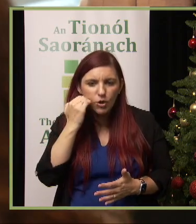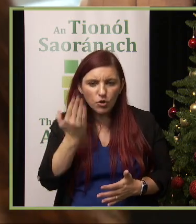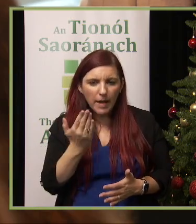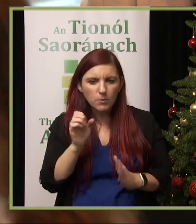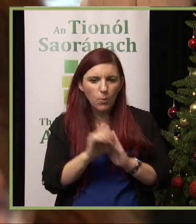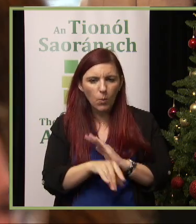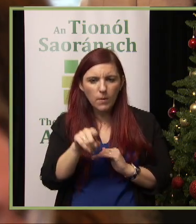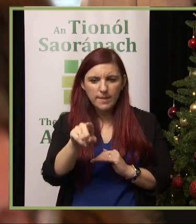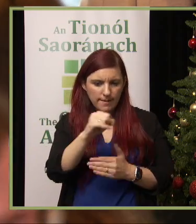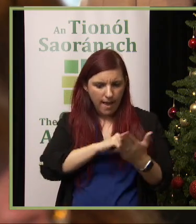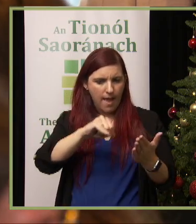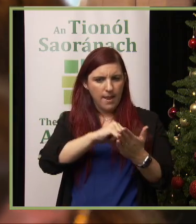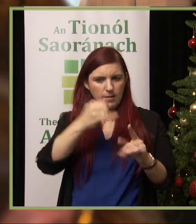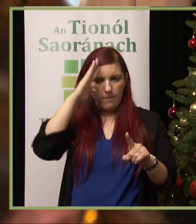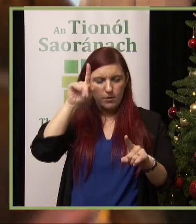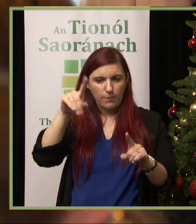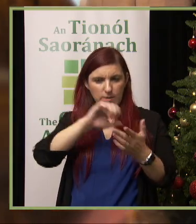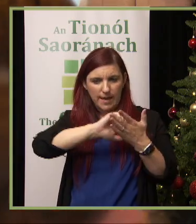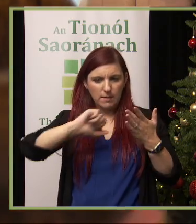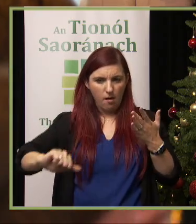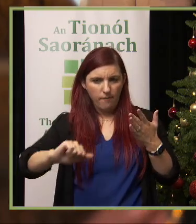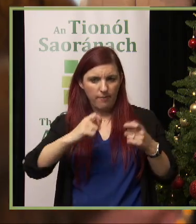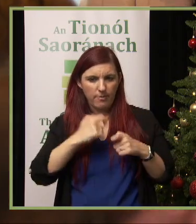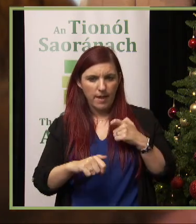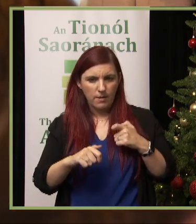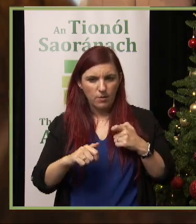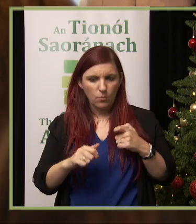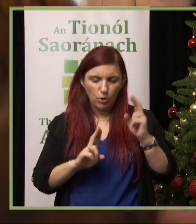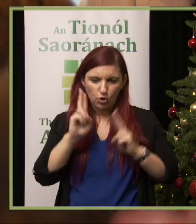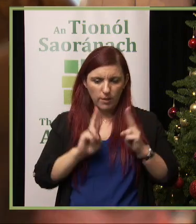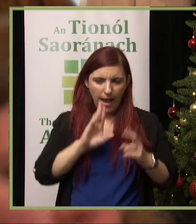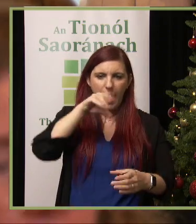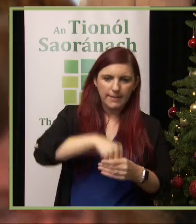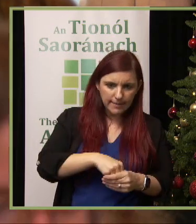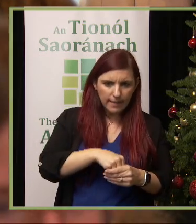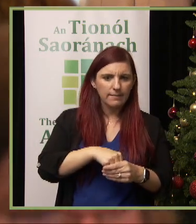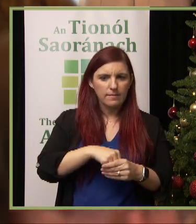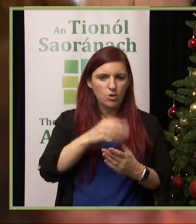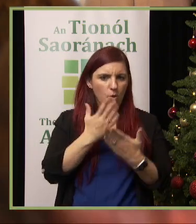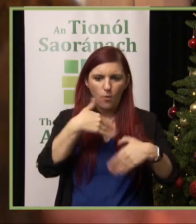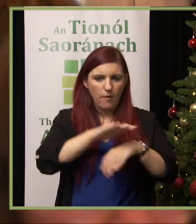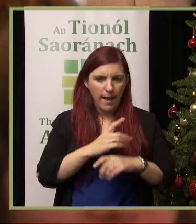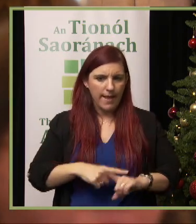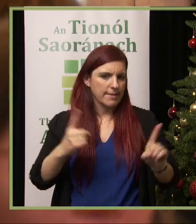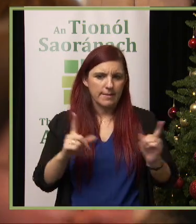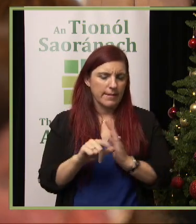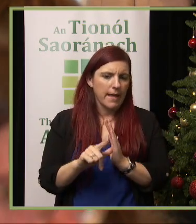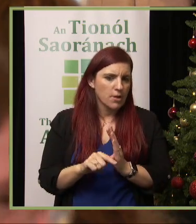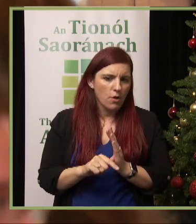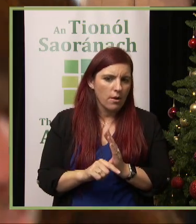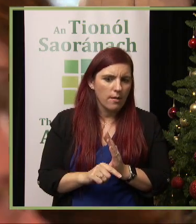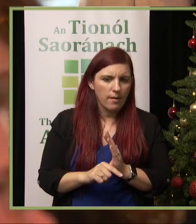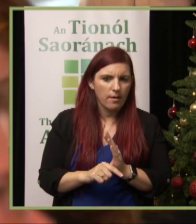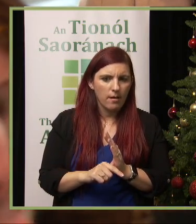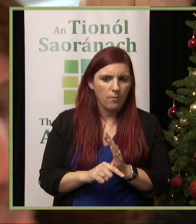that. If you take it out there, I suggest that we might try and find a way of putting it in, at least in the area later in this session,